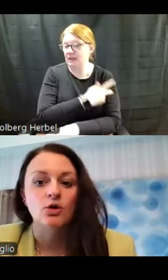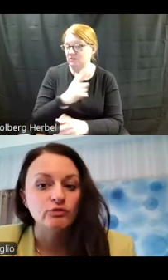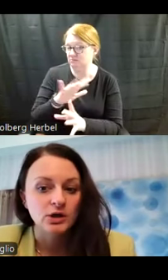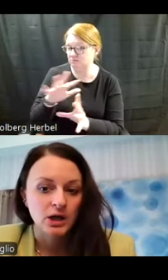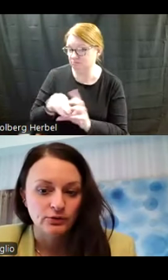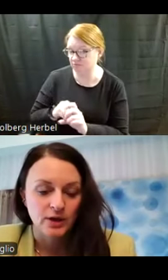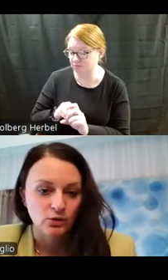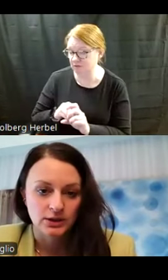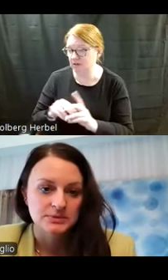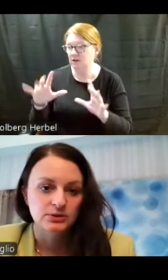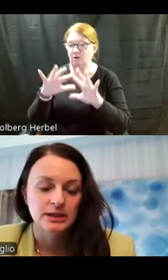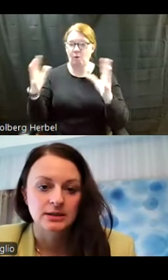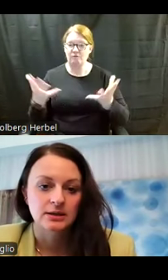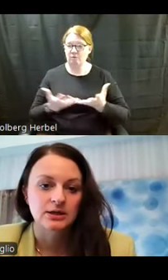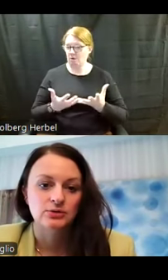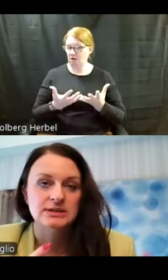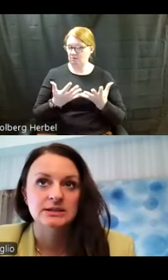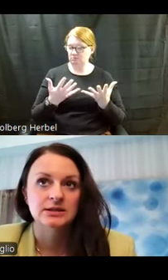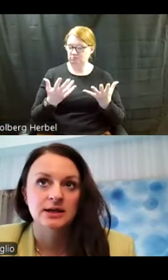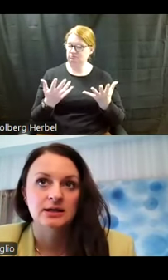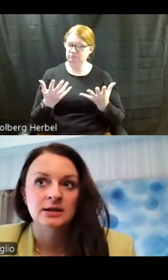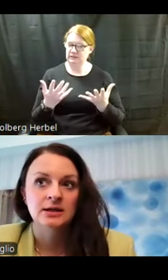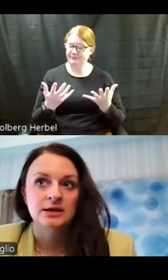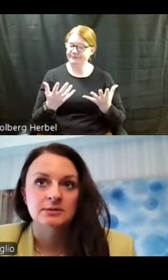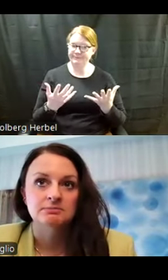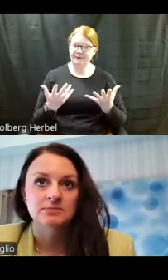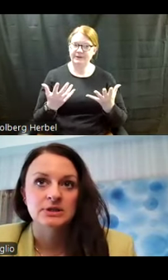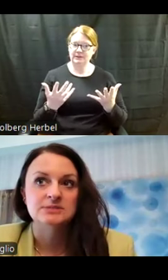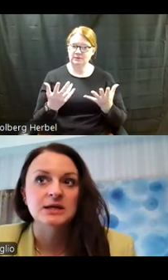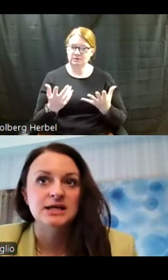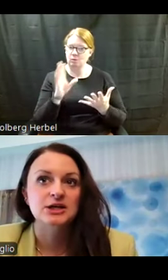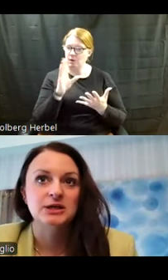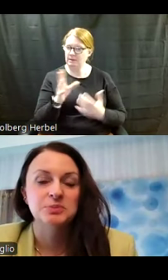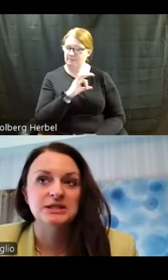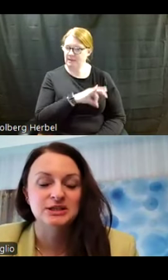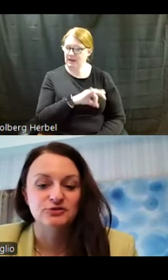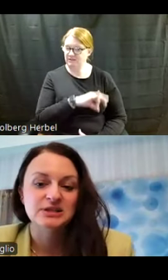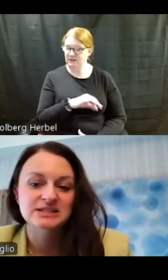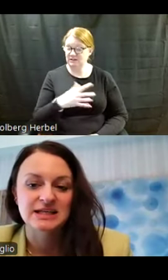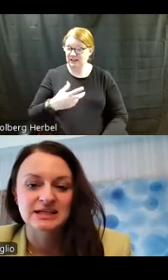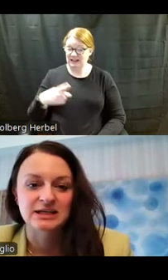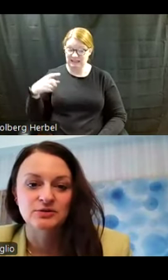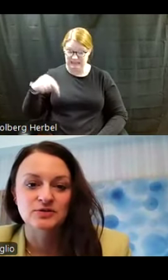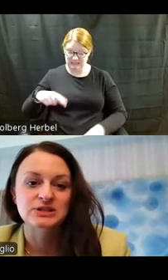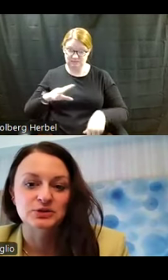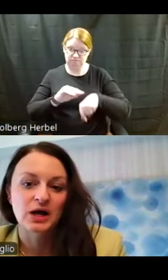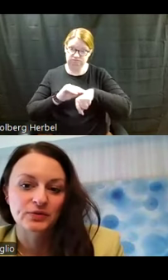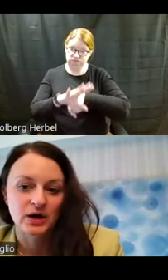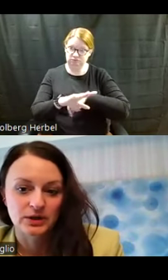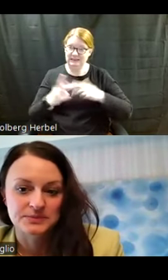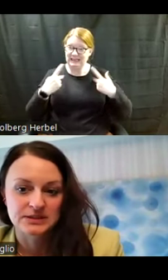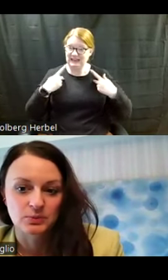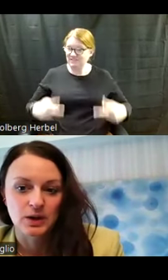adherence, overall health outcomes. So again, this idea that this makes actually a big difference in physical